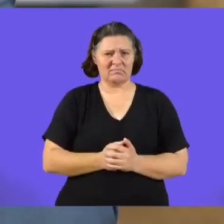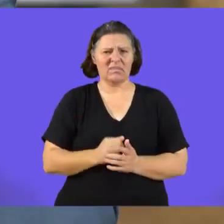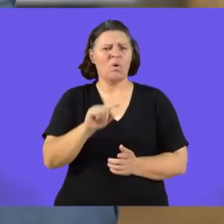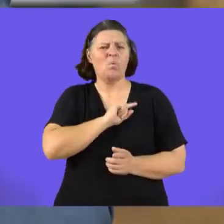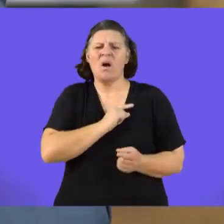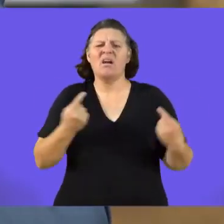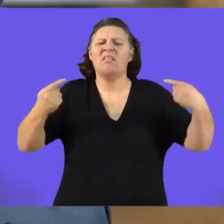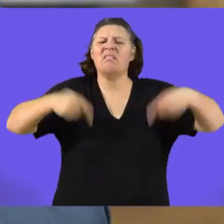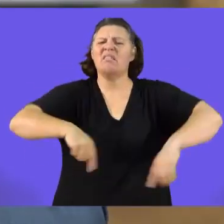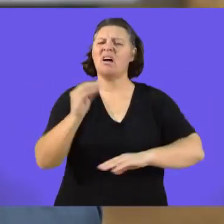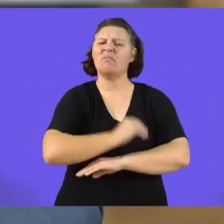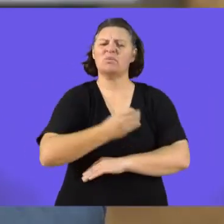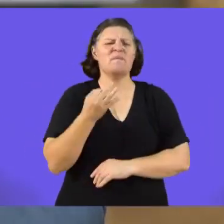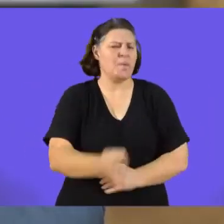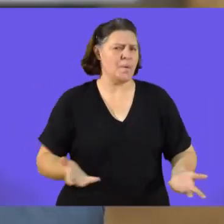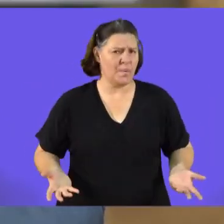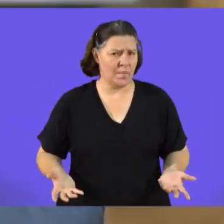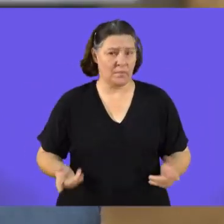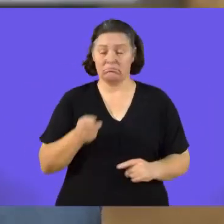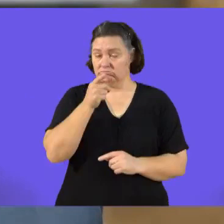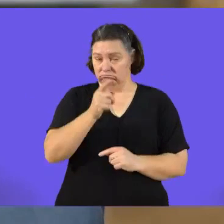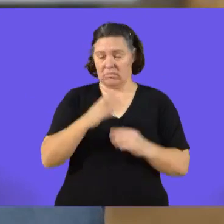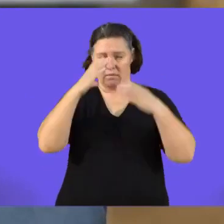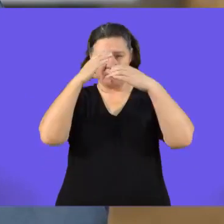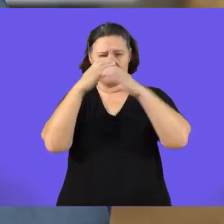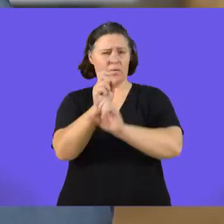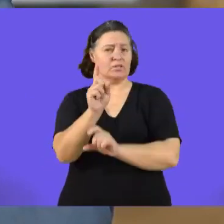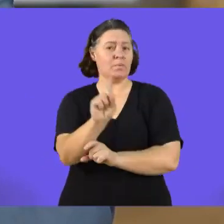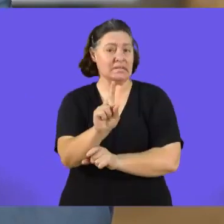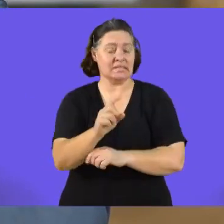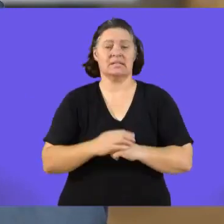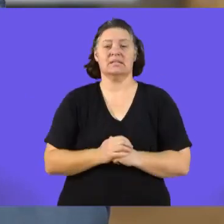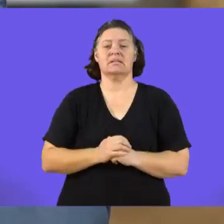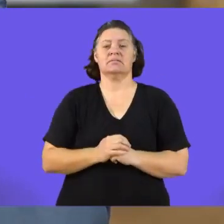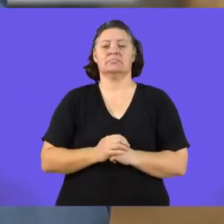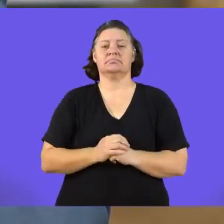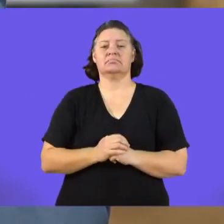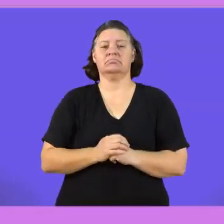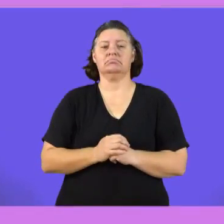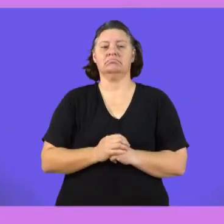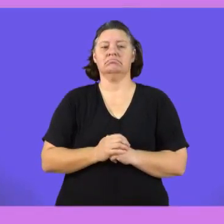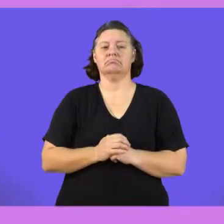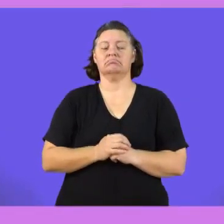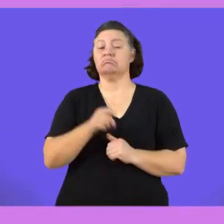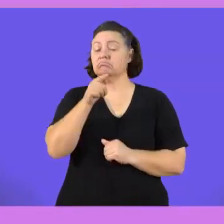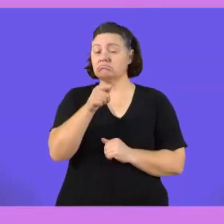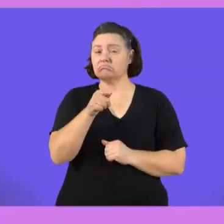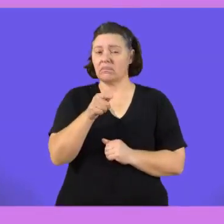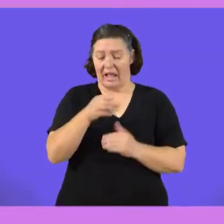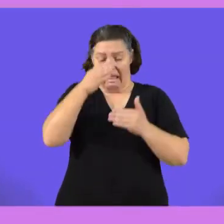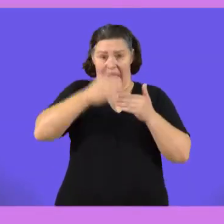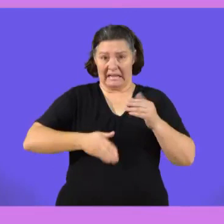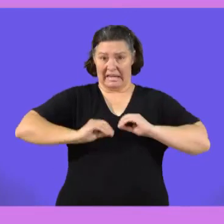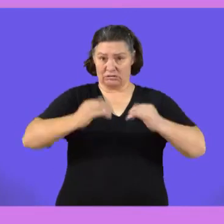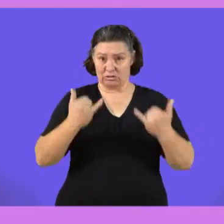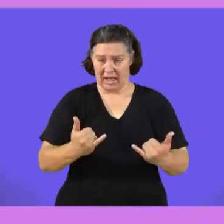wonder, why are we here this afternoon? Okay, we will focus in this lesson today on, by the end of